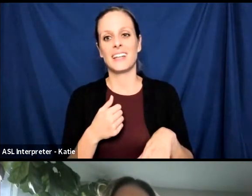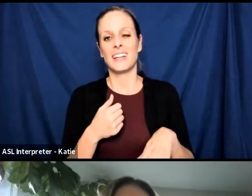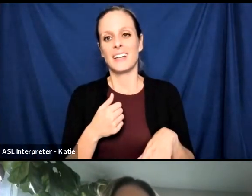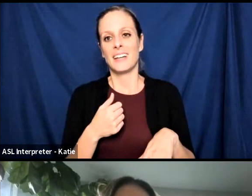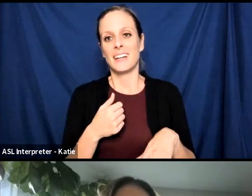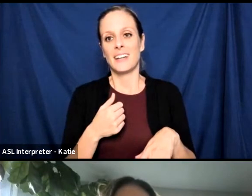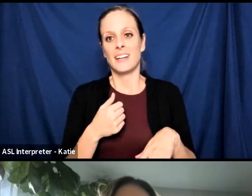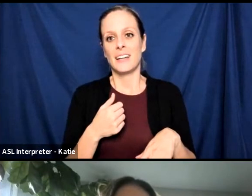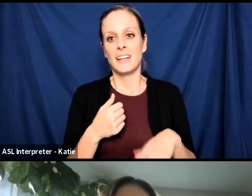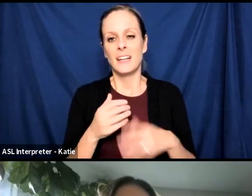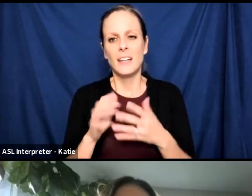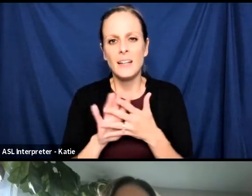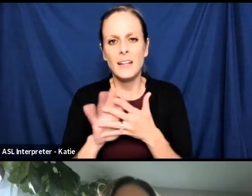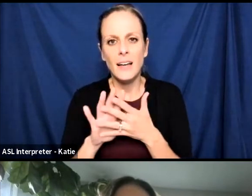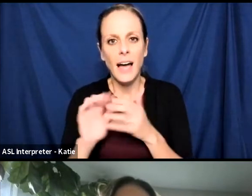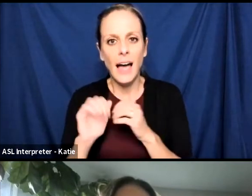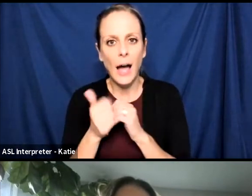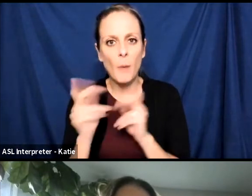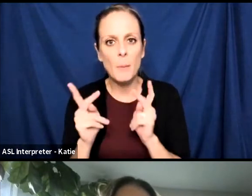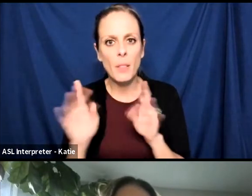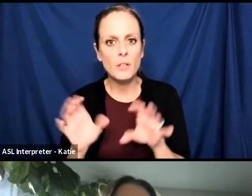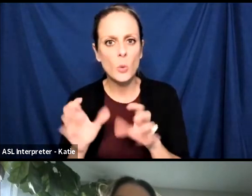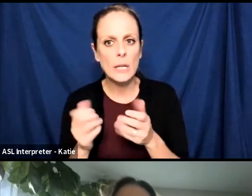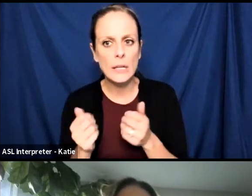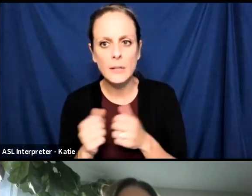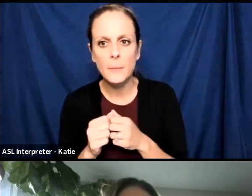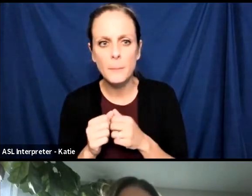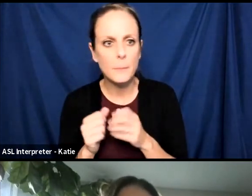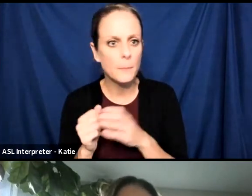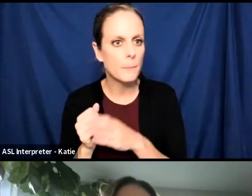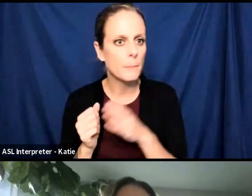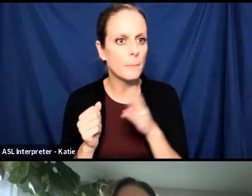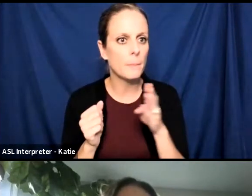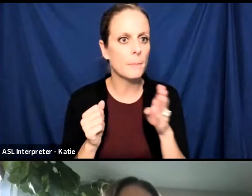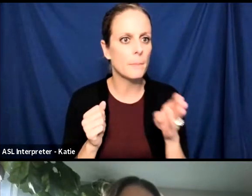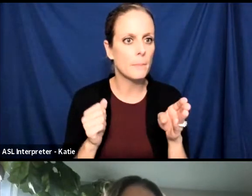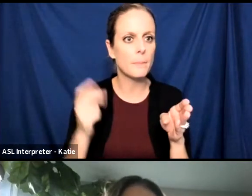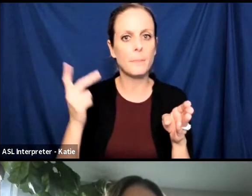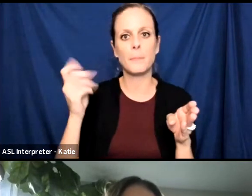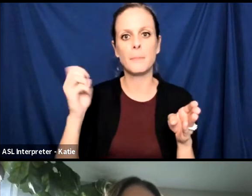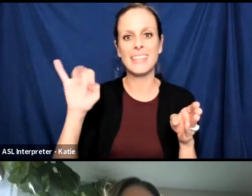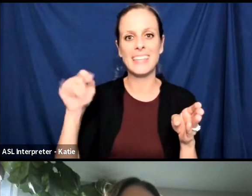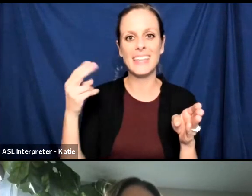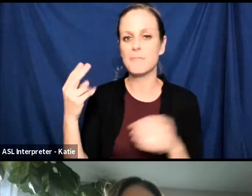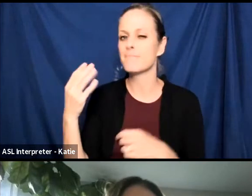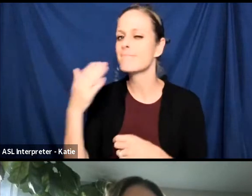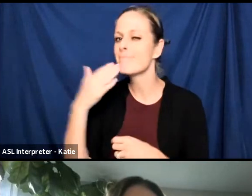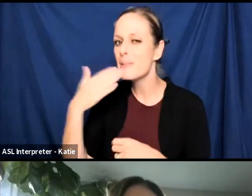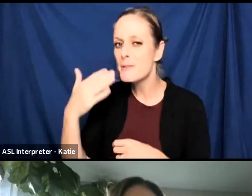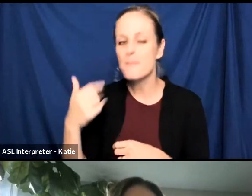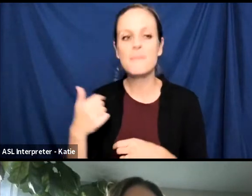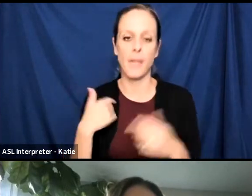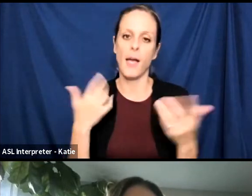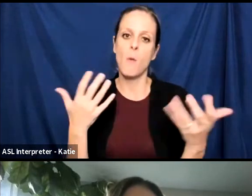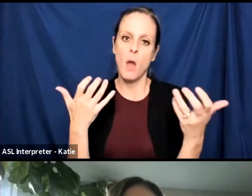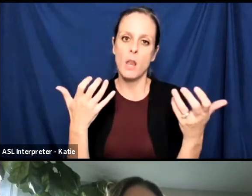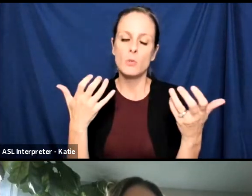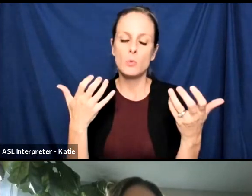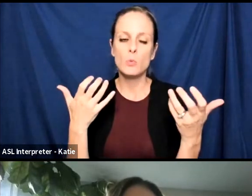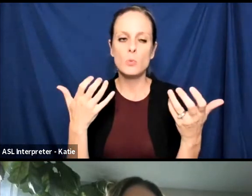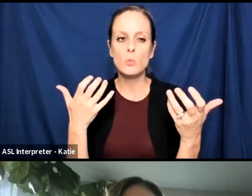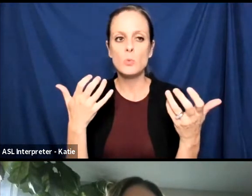on OUS are doing. Great. Thank you. I did want to acknowledge